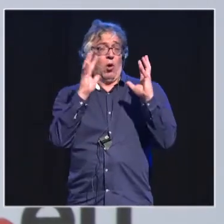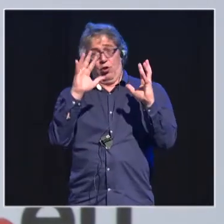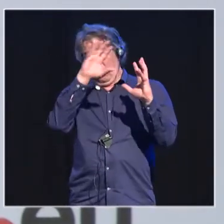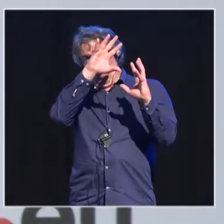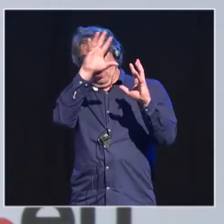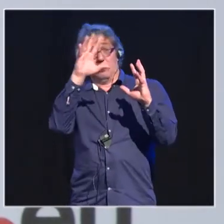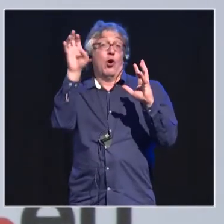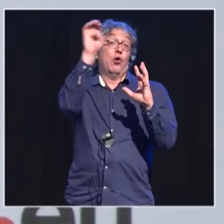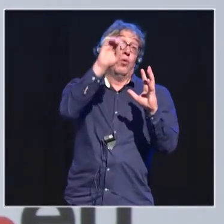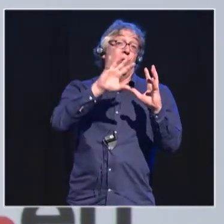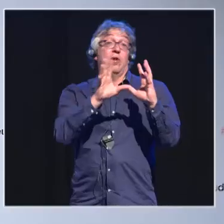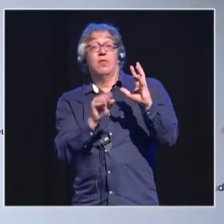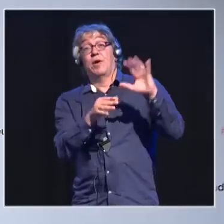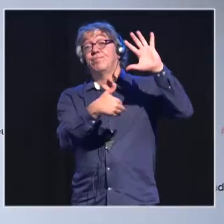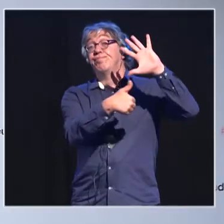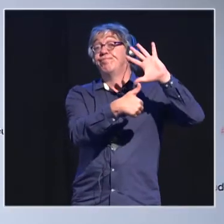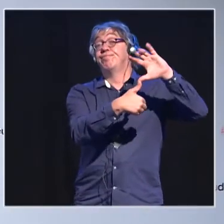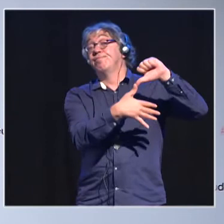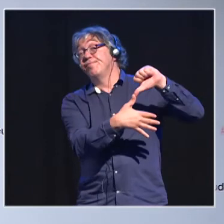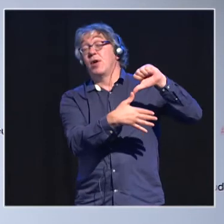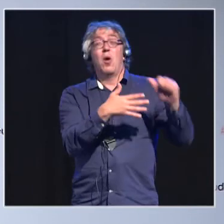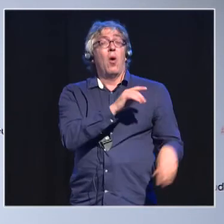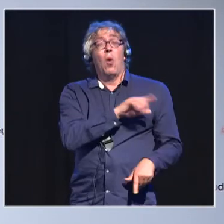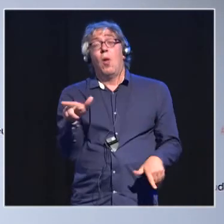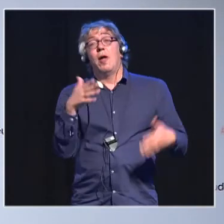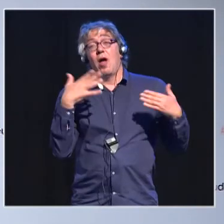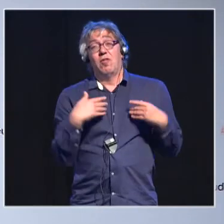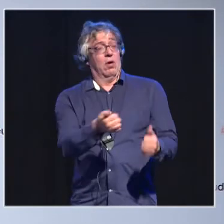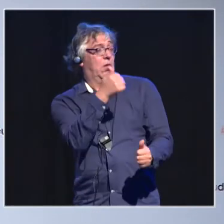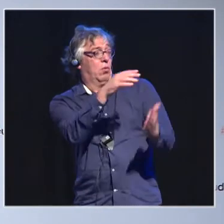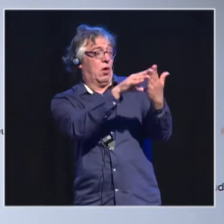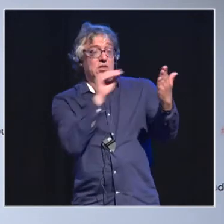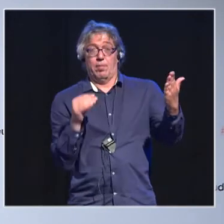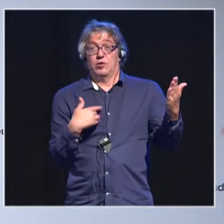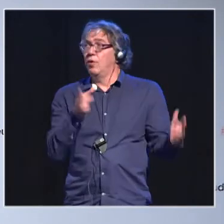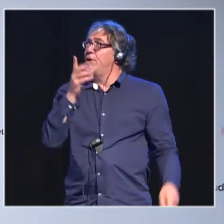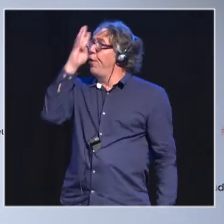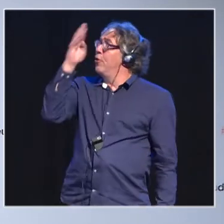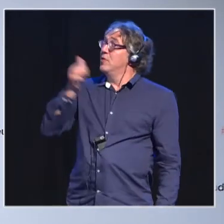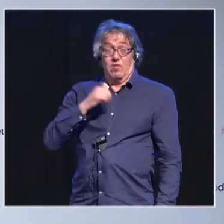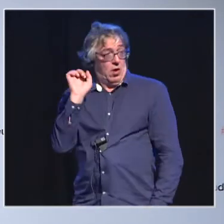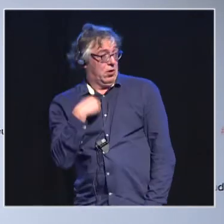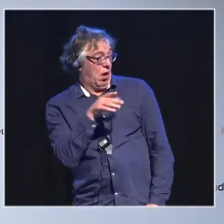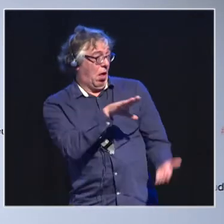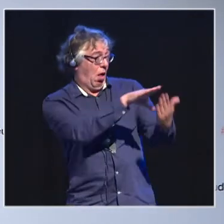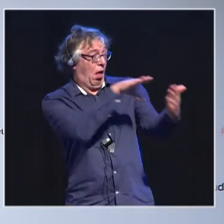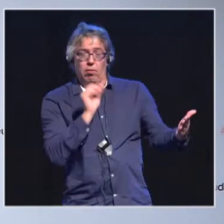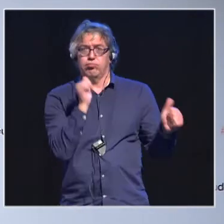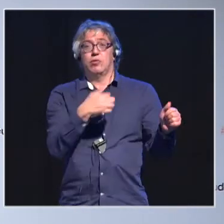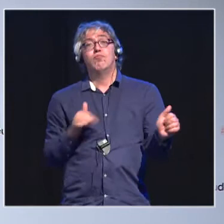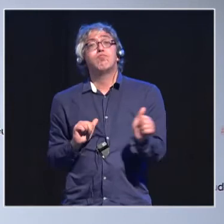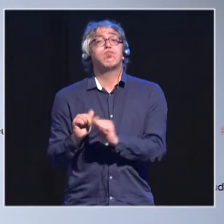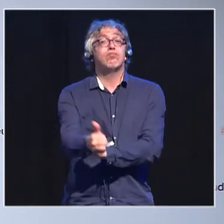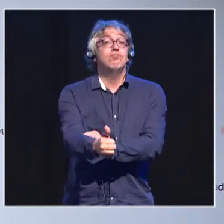studies, very positive case studies that we can build on. We don't need to reinvent the wheel, but we can use these case studies to leapfrog. And